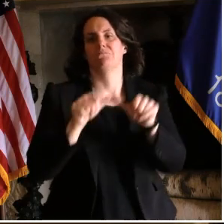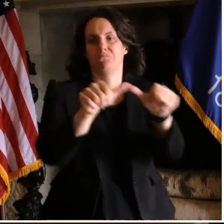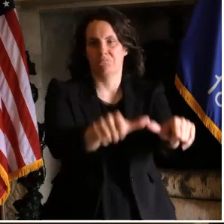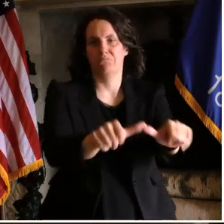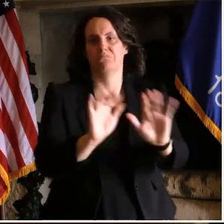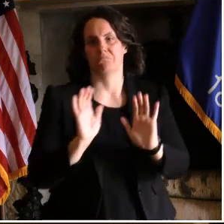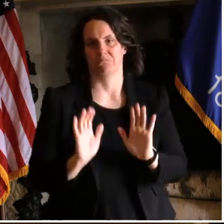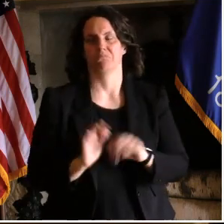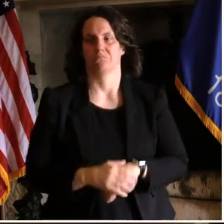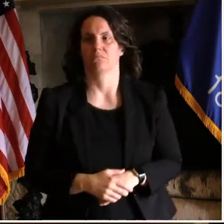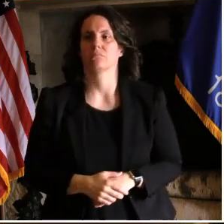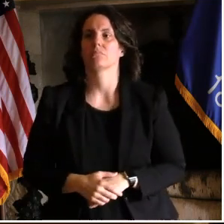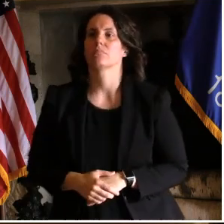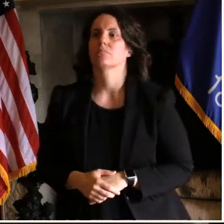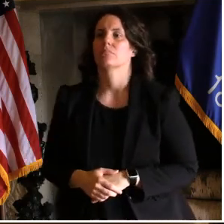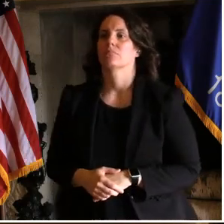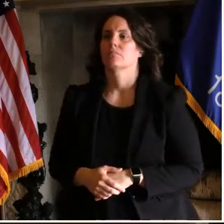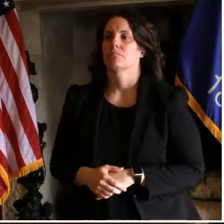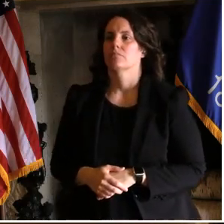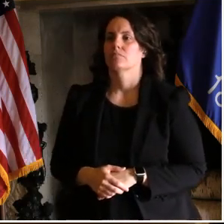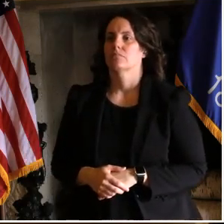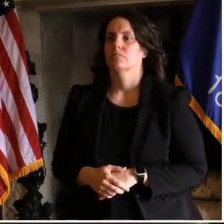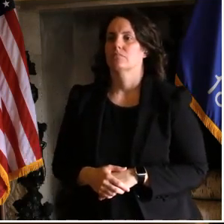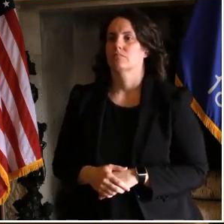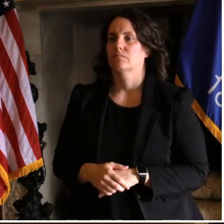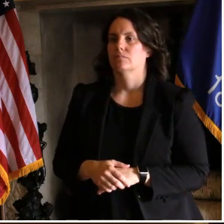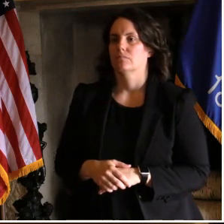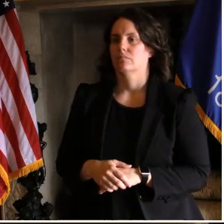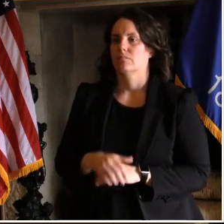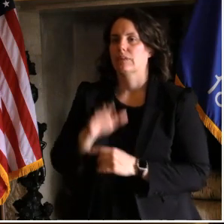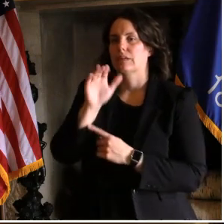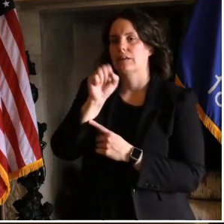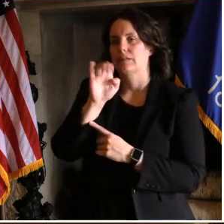from WTAQ in Green Bay. Casey?